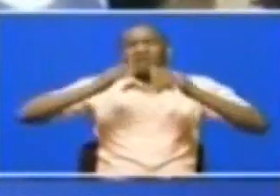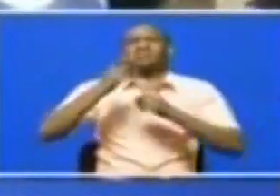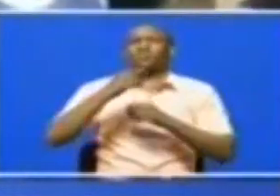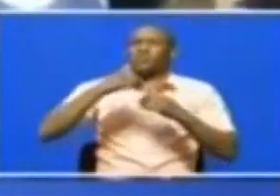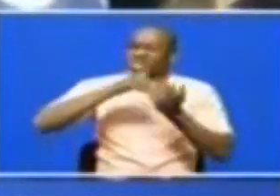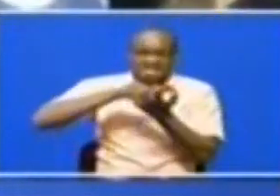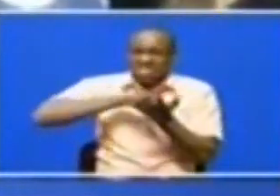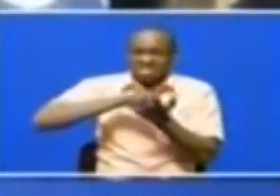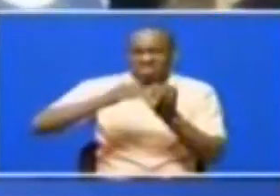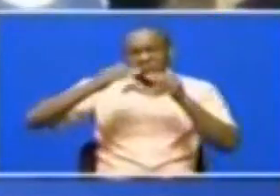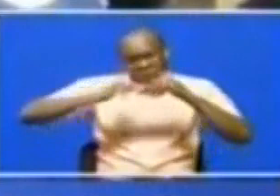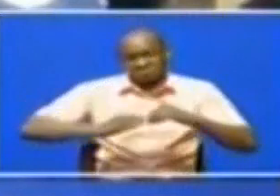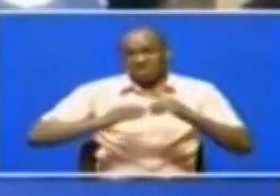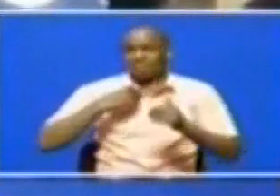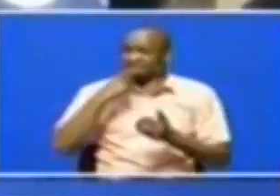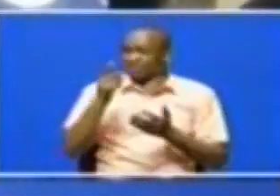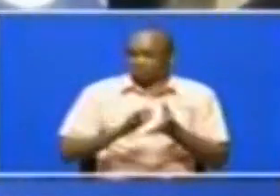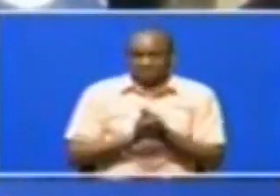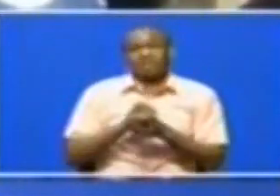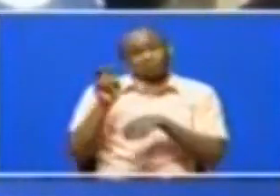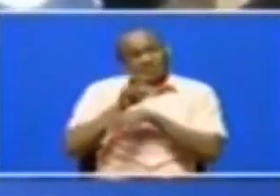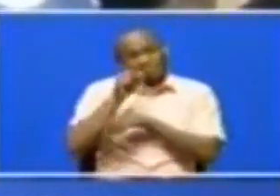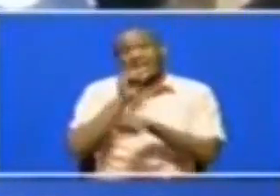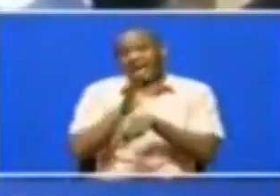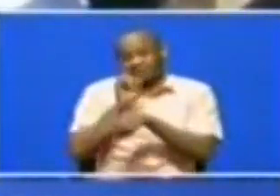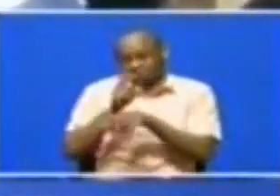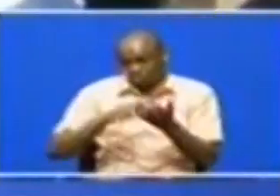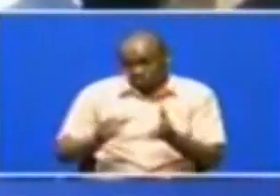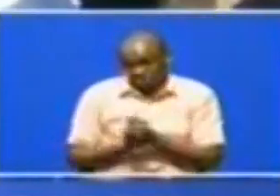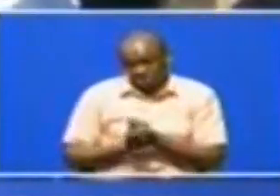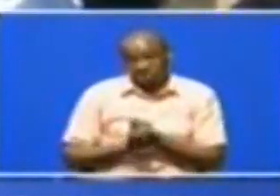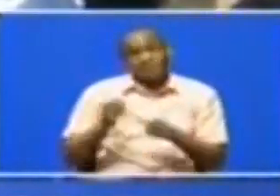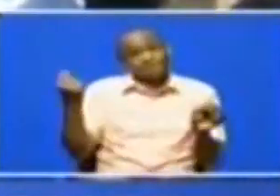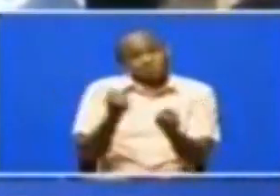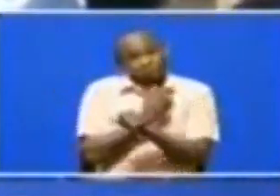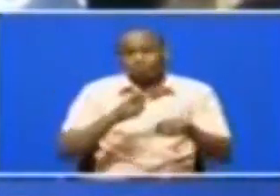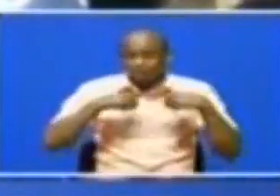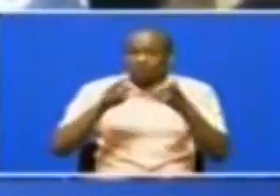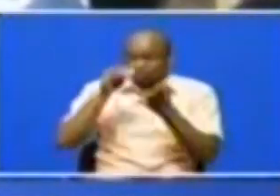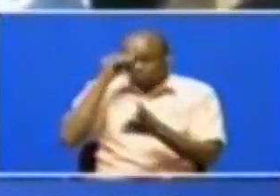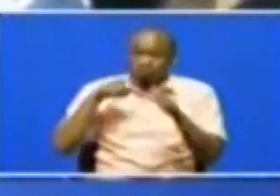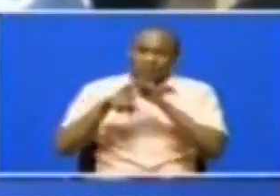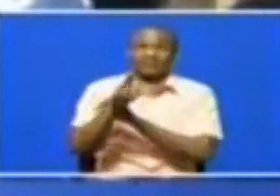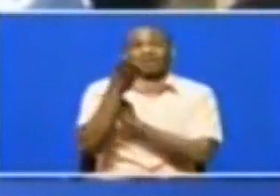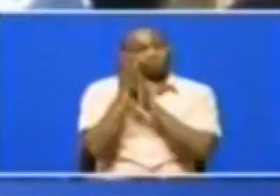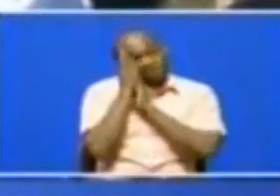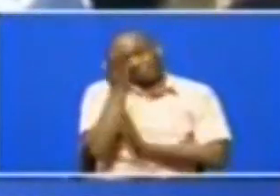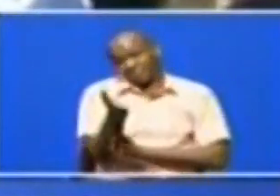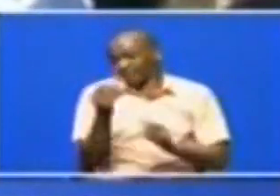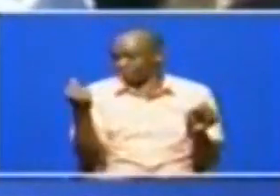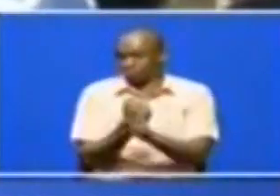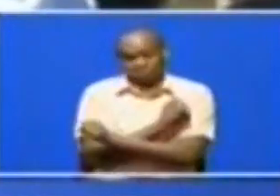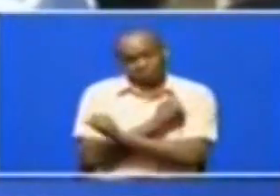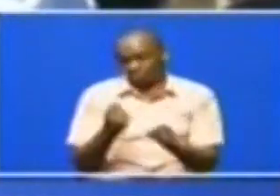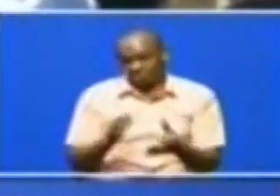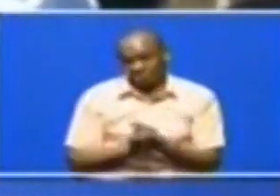and it is our strong observation and advice that we will not allow the students readmitted into that